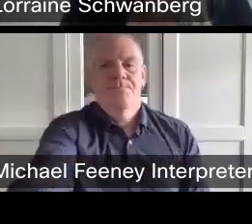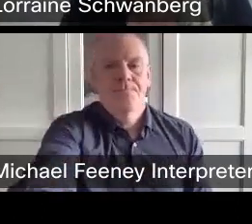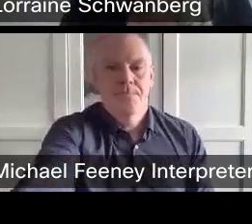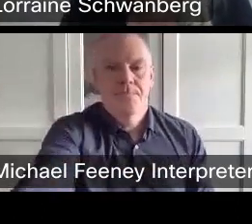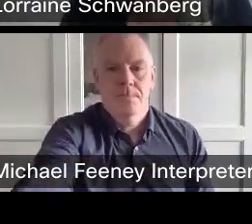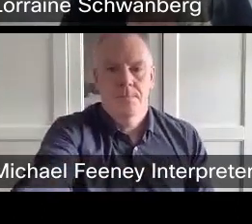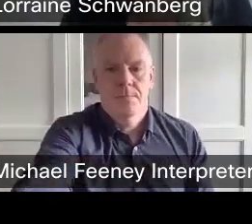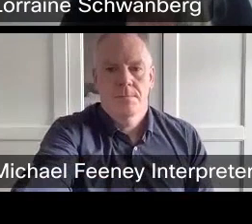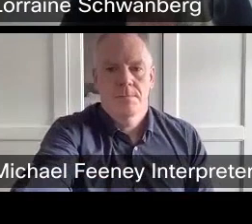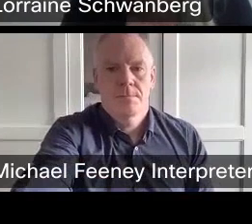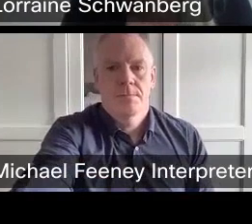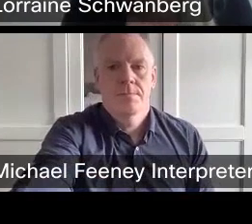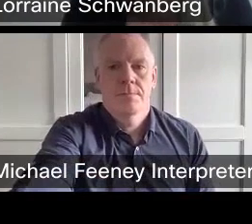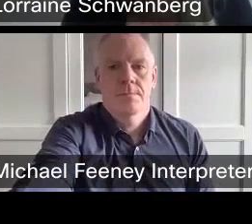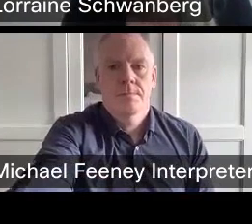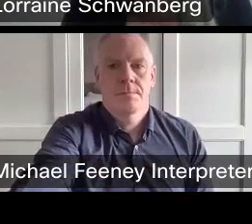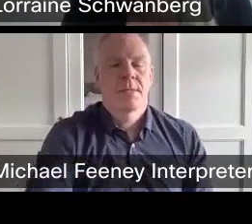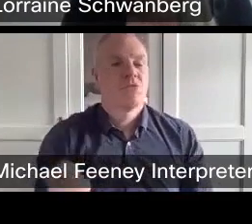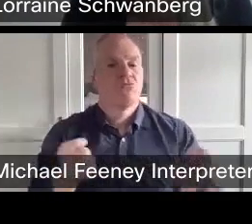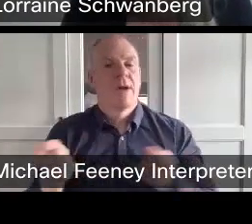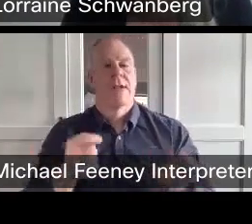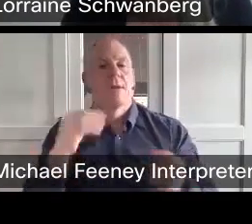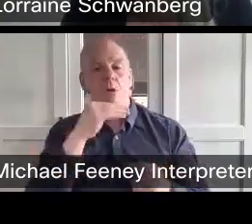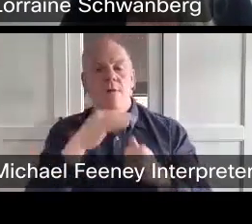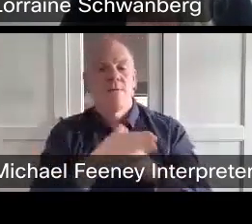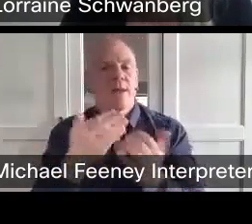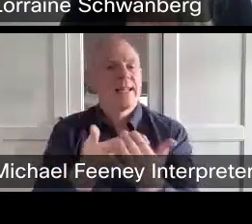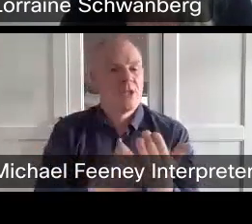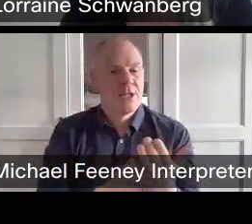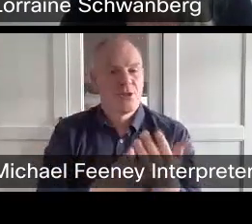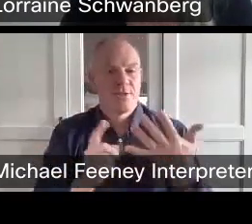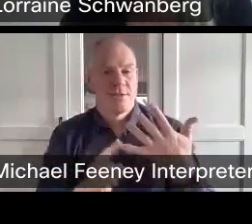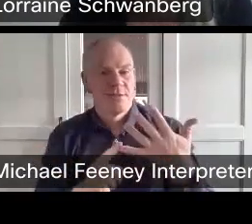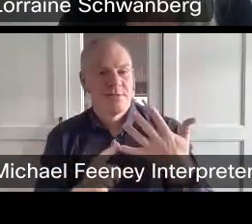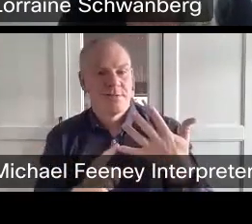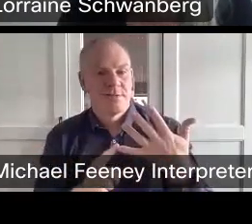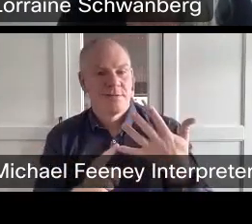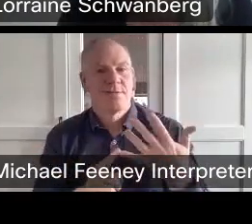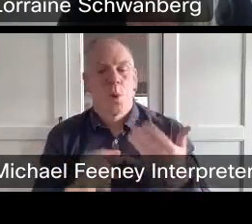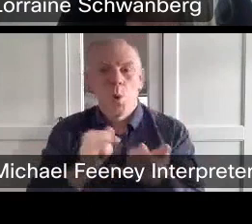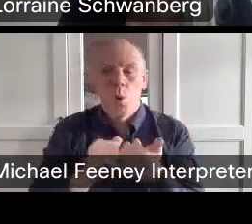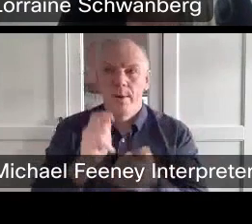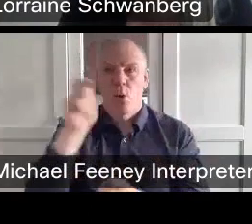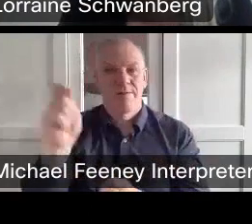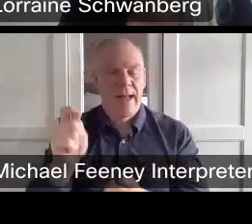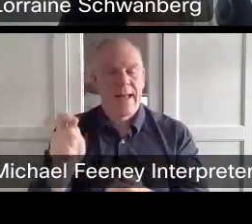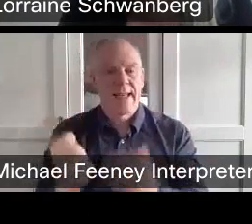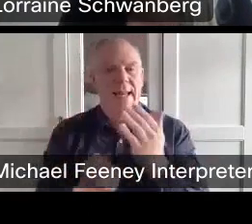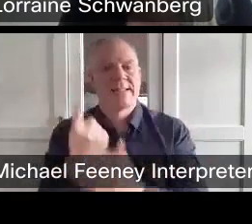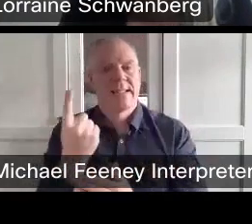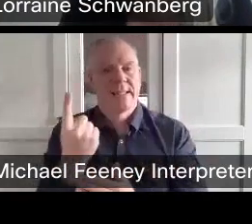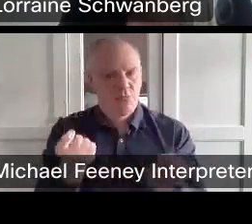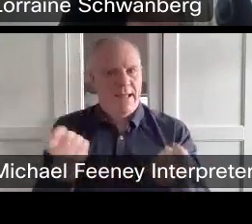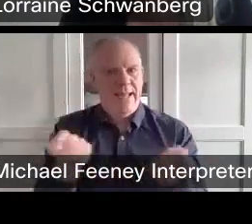legislation. So they're the persons, the organizations that we notify the incidents to. Additionally, it increases